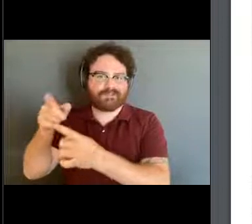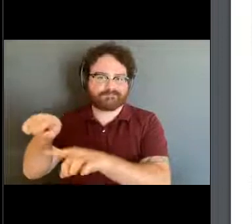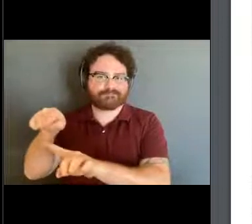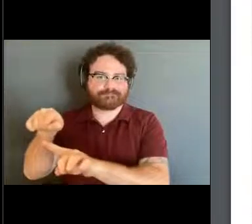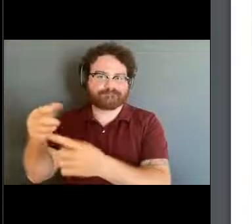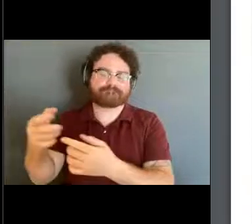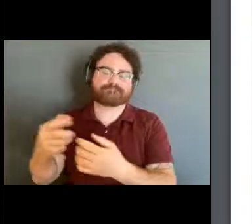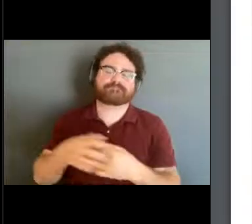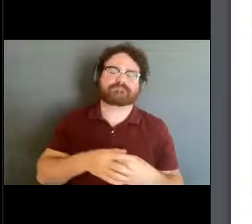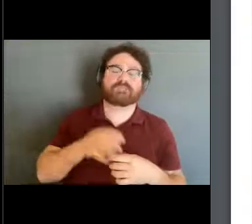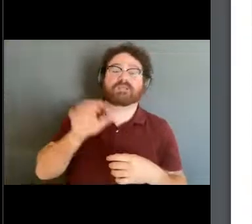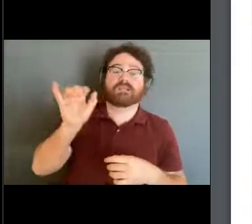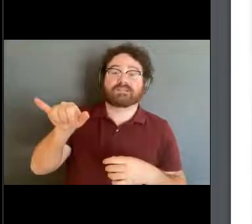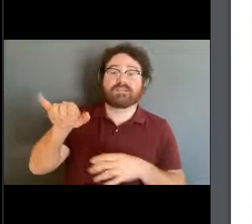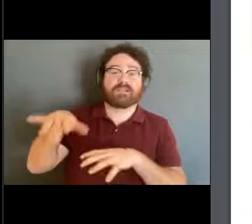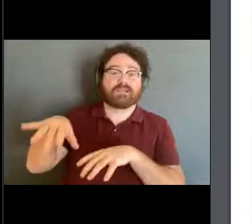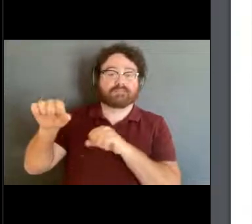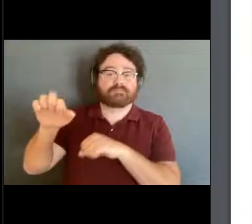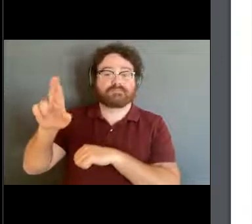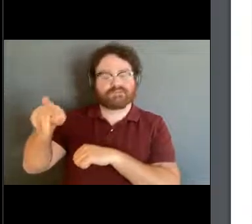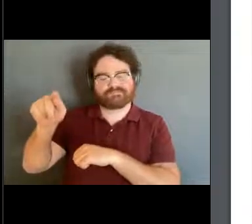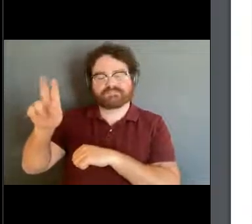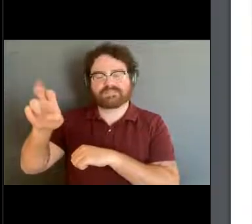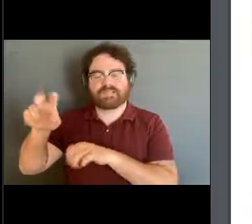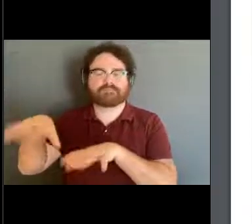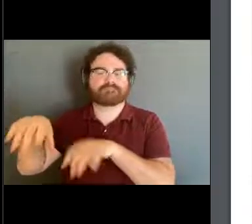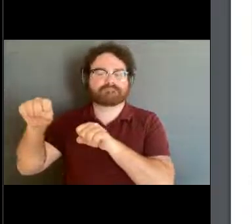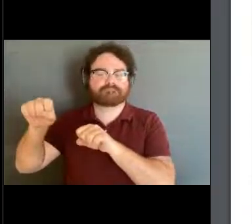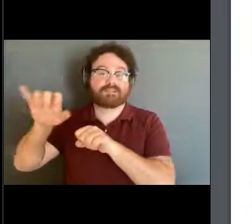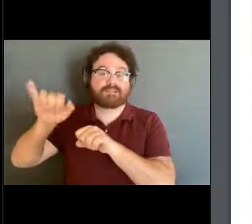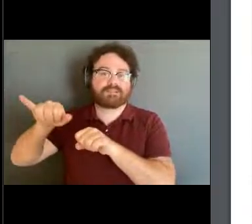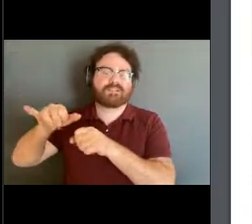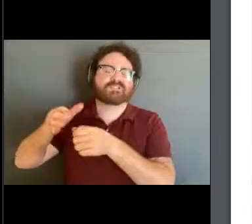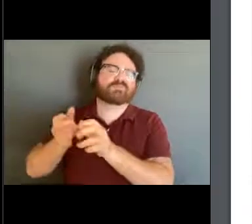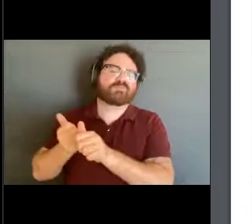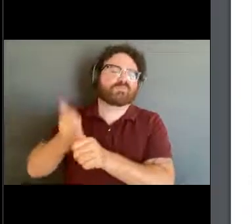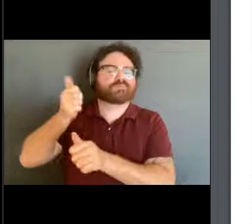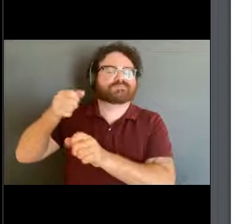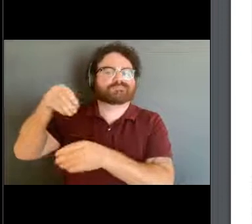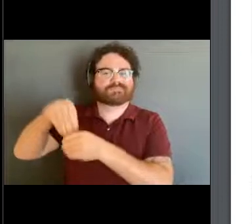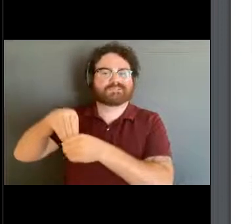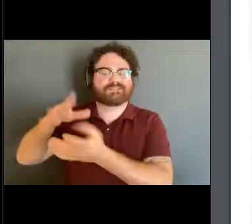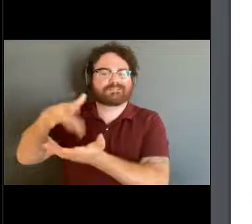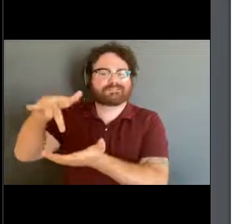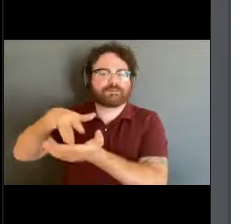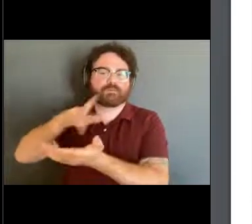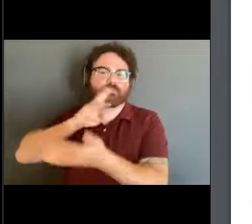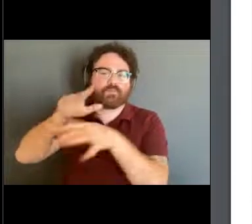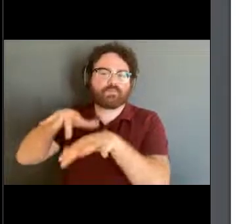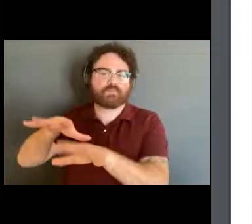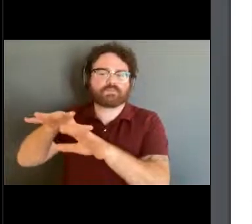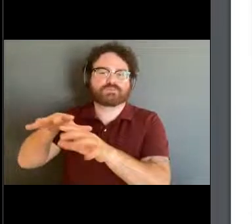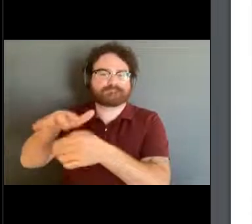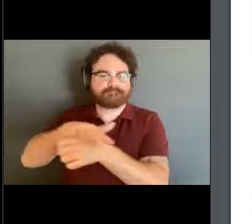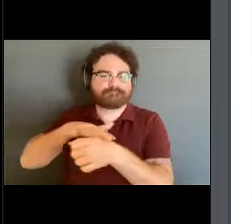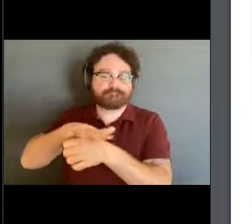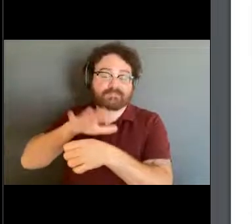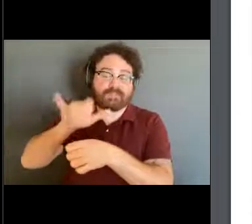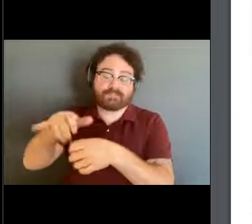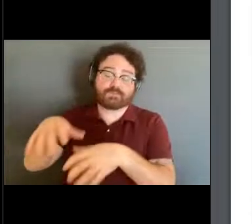that uptake is primarily in the Southern Ocean region, where we have strong uptake of carbon